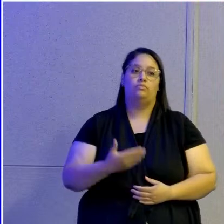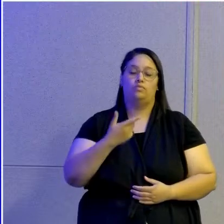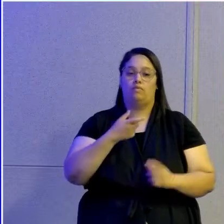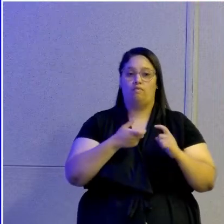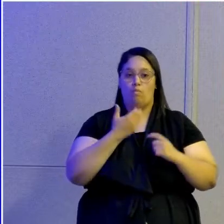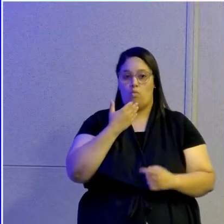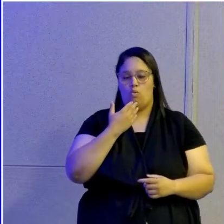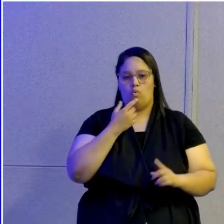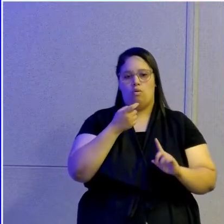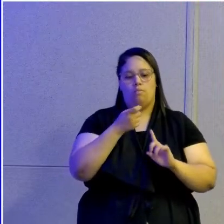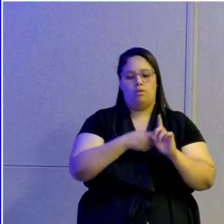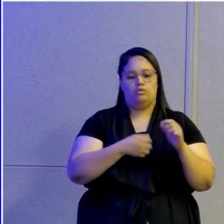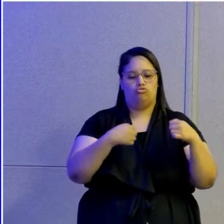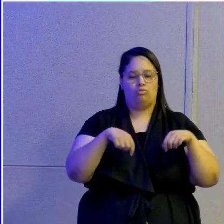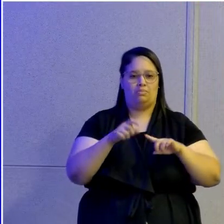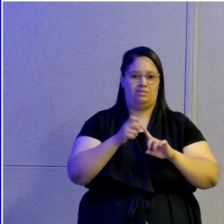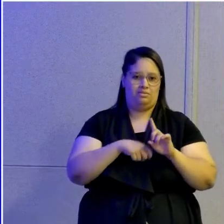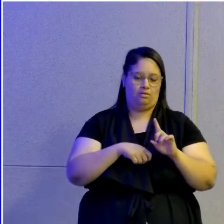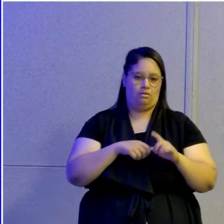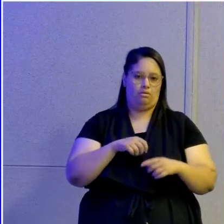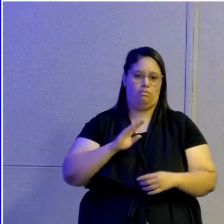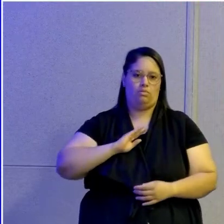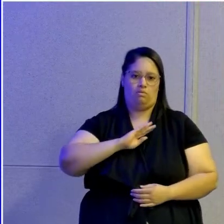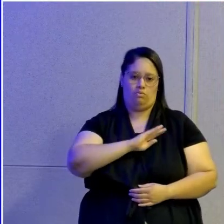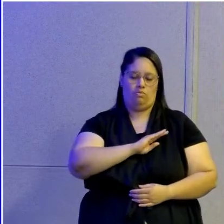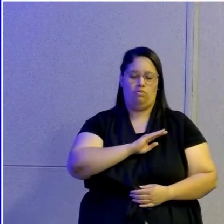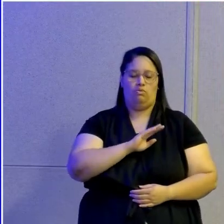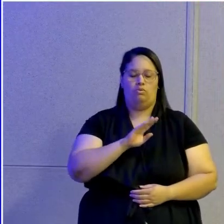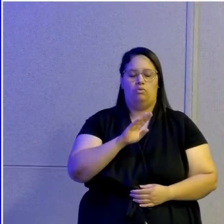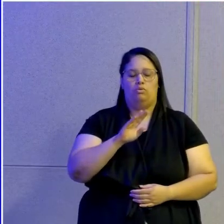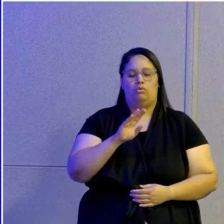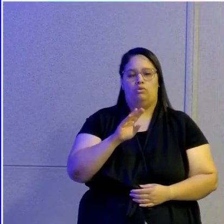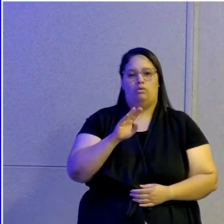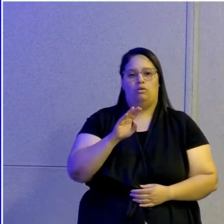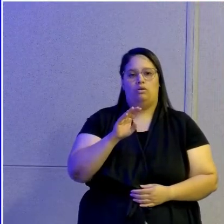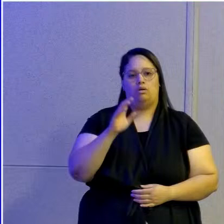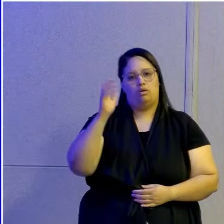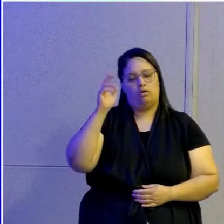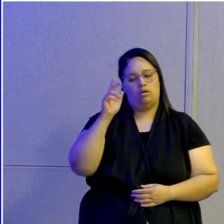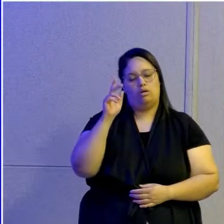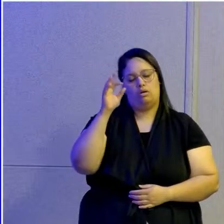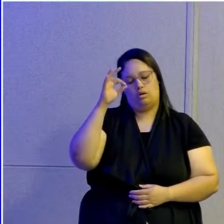chairperson of the board of NRF, Professor Musa Mshavela.